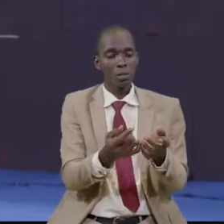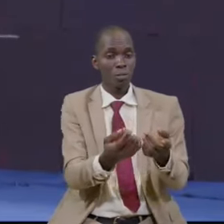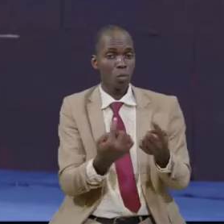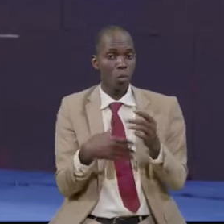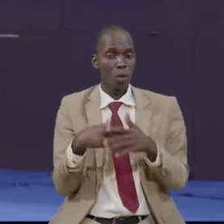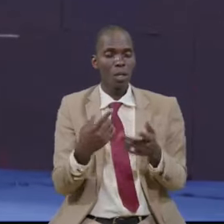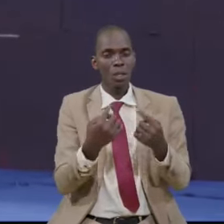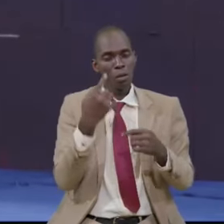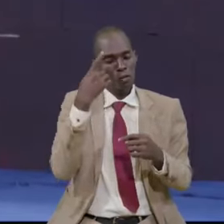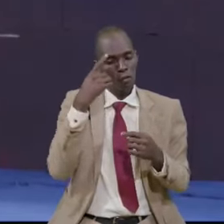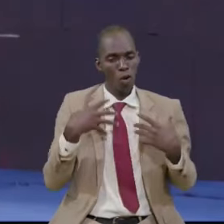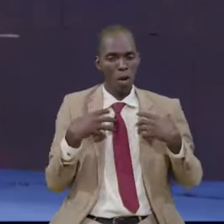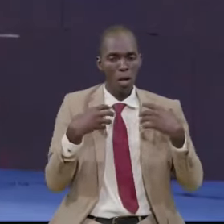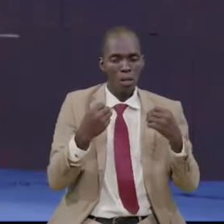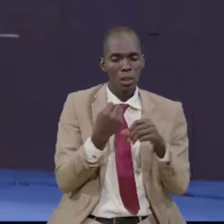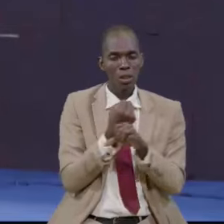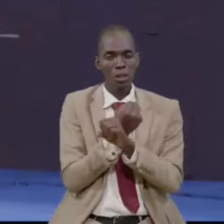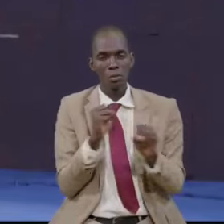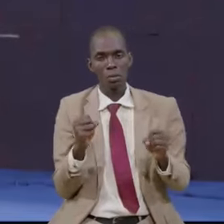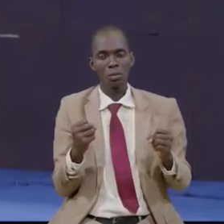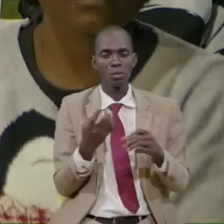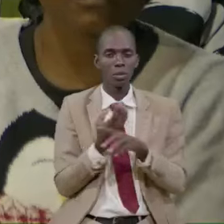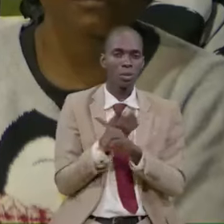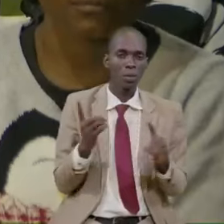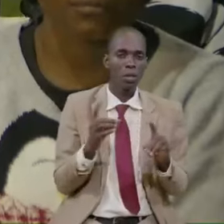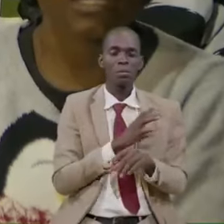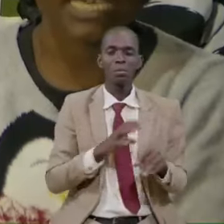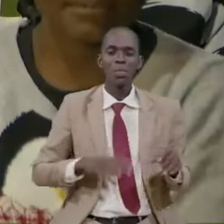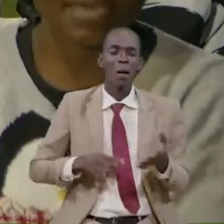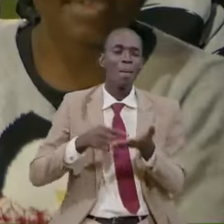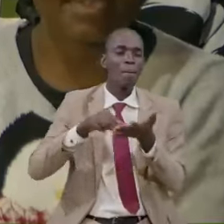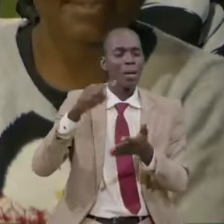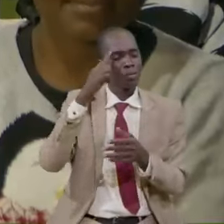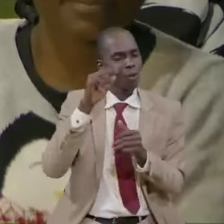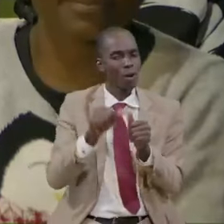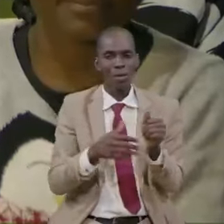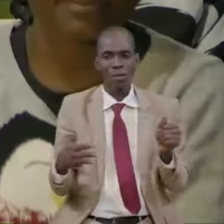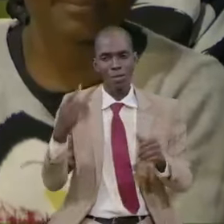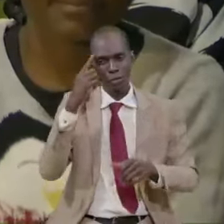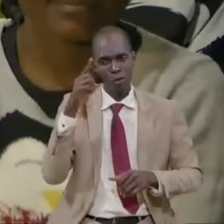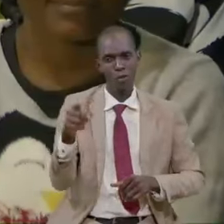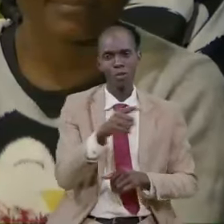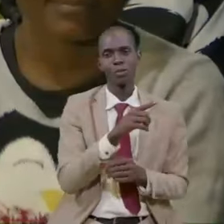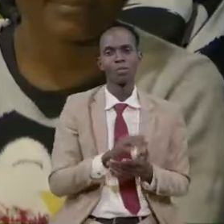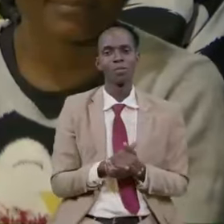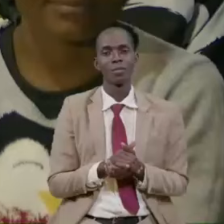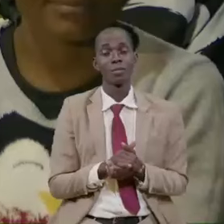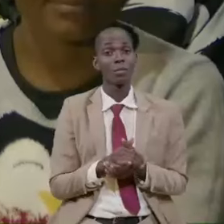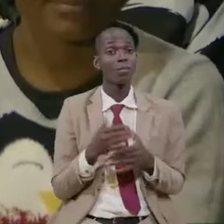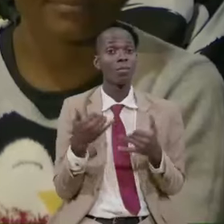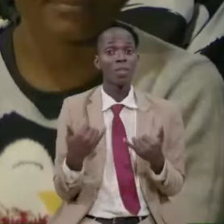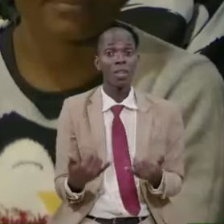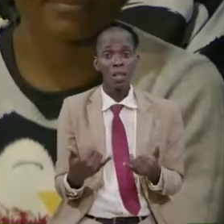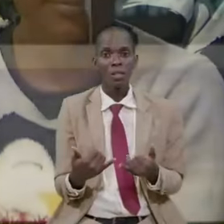deliverance, Christ has paid for everything for you. And now you come,